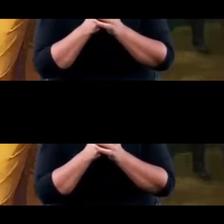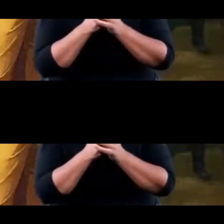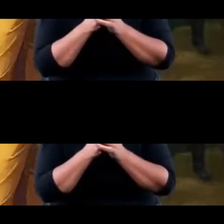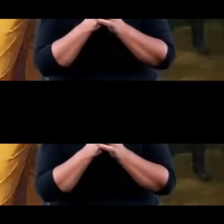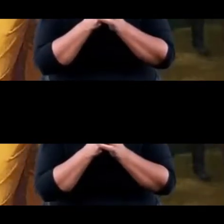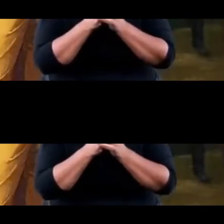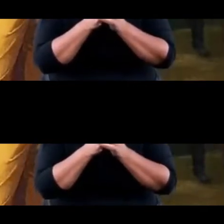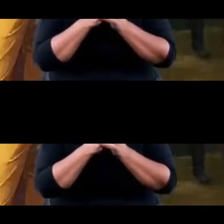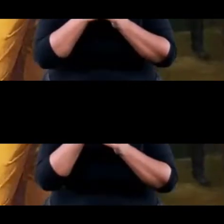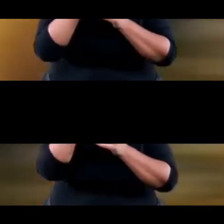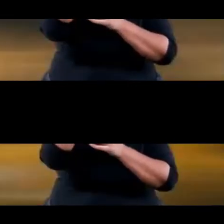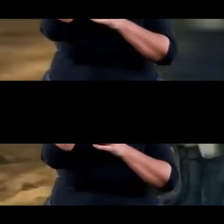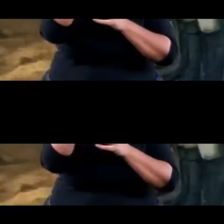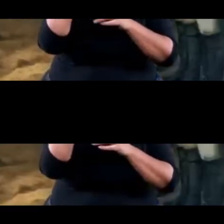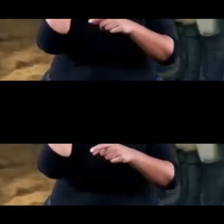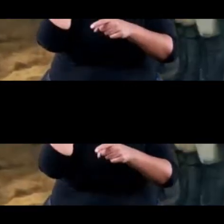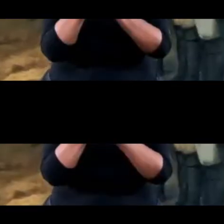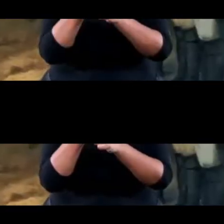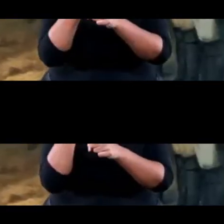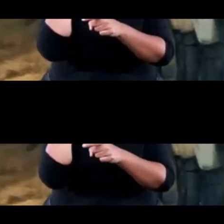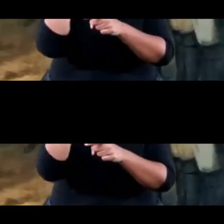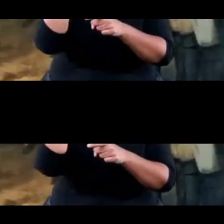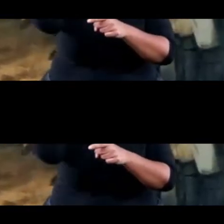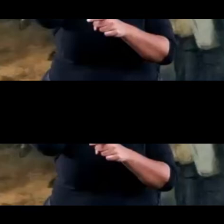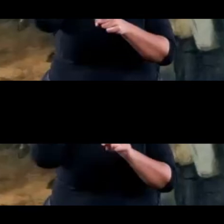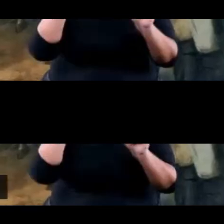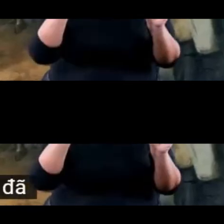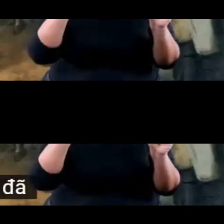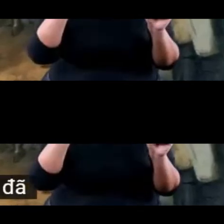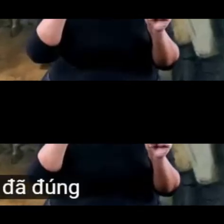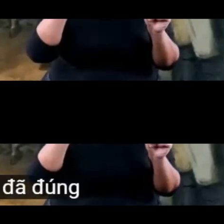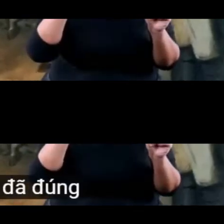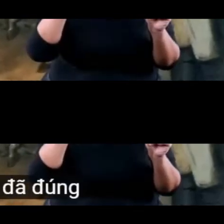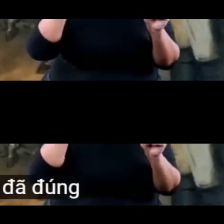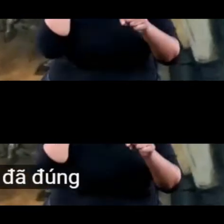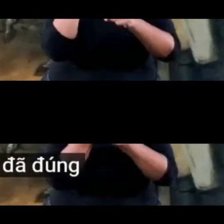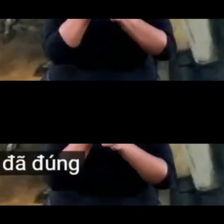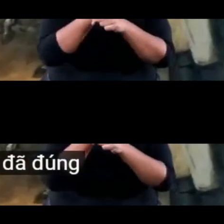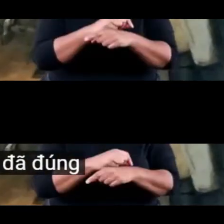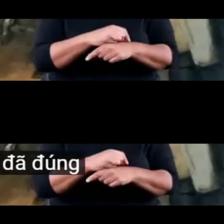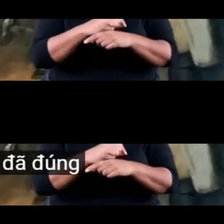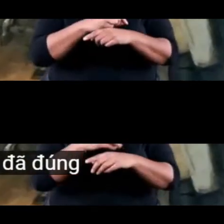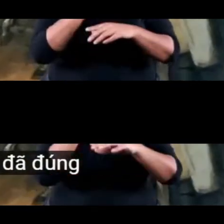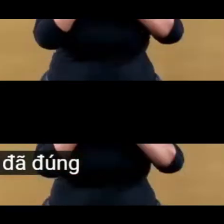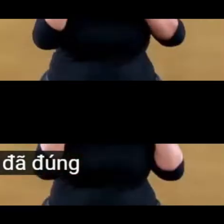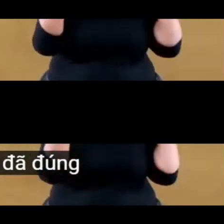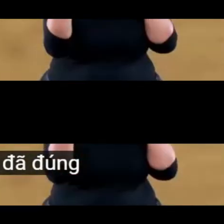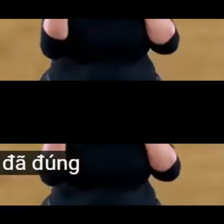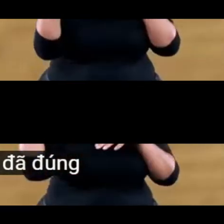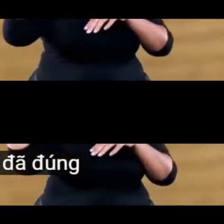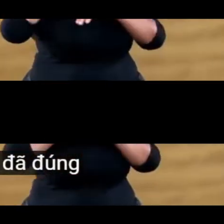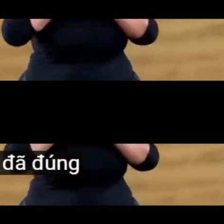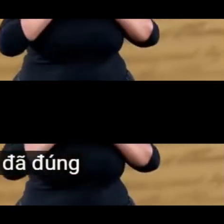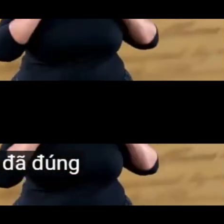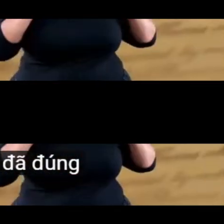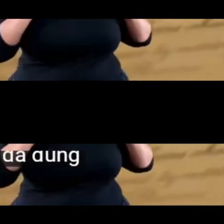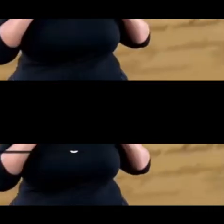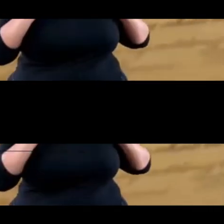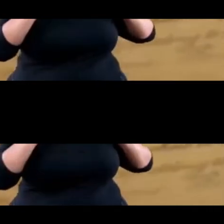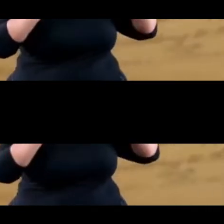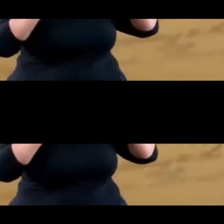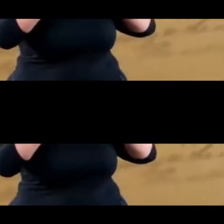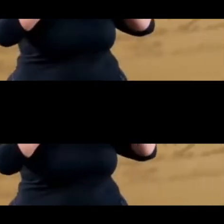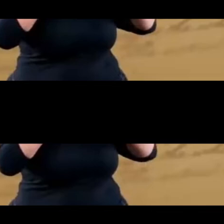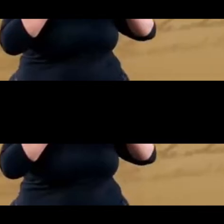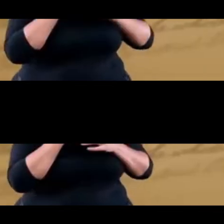of that war? If you think colonies won, you're right. After the war, the British no longer governed